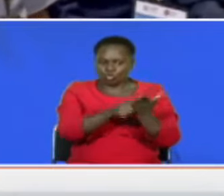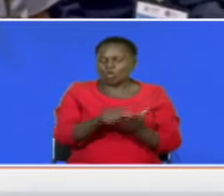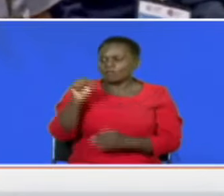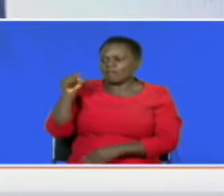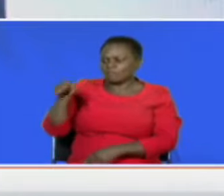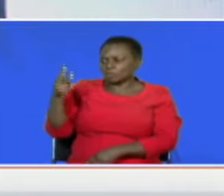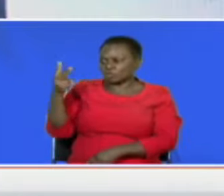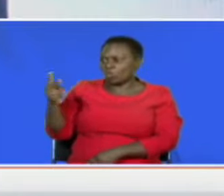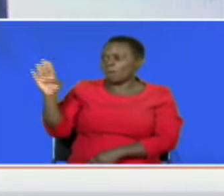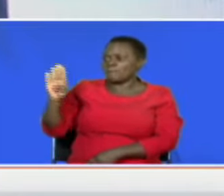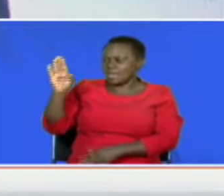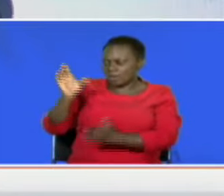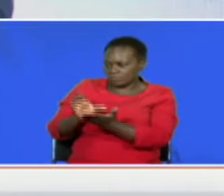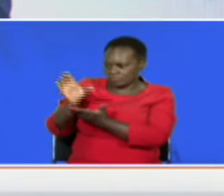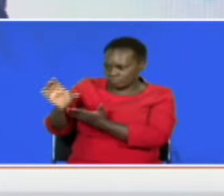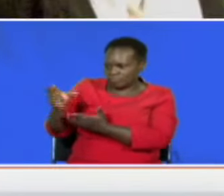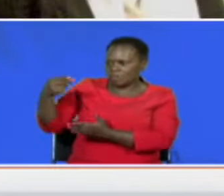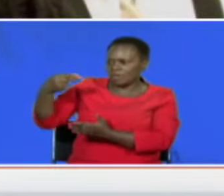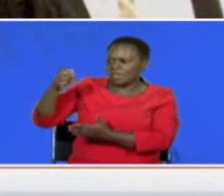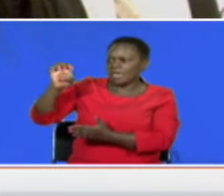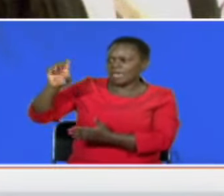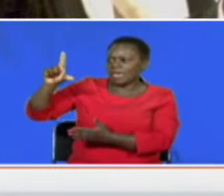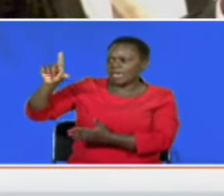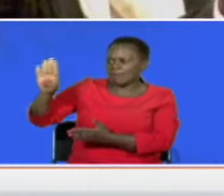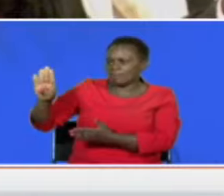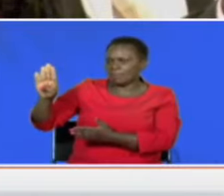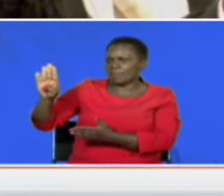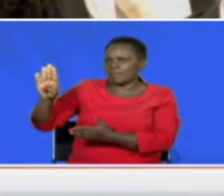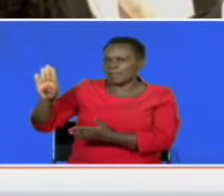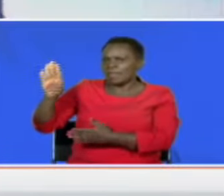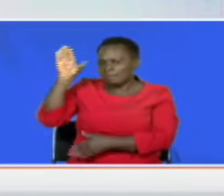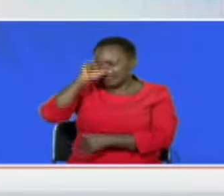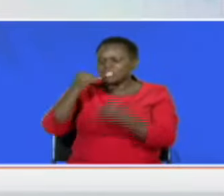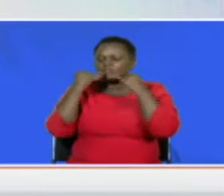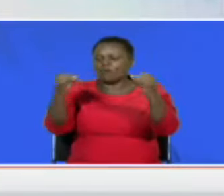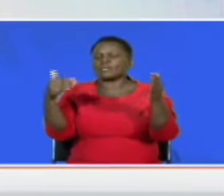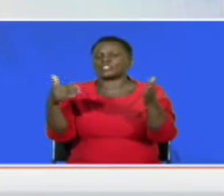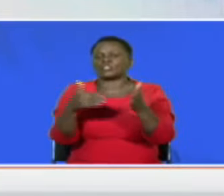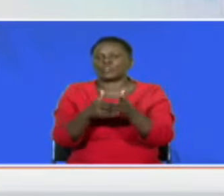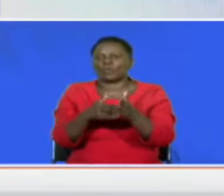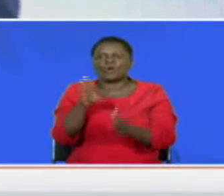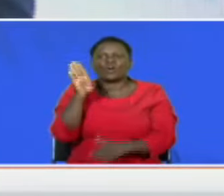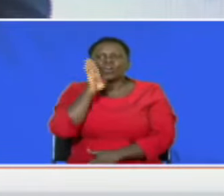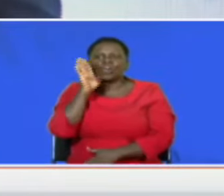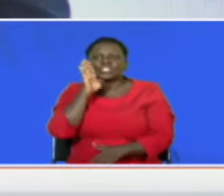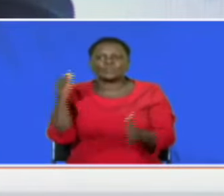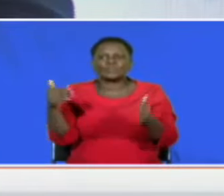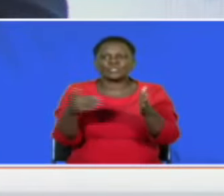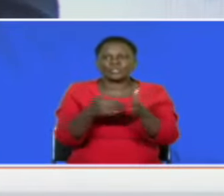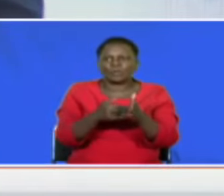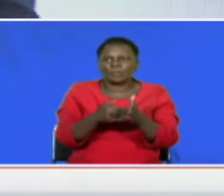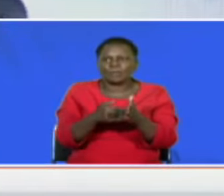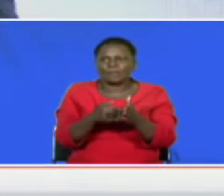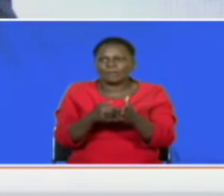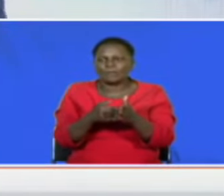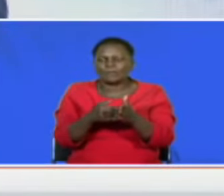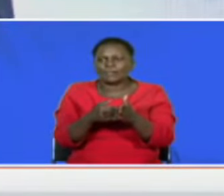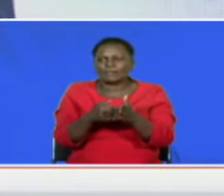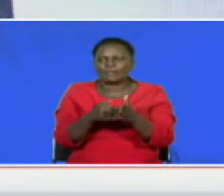5.2 billion has been wired to help. So let us leave misinformation, propaganda, and the